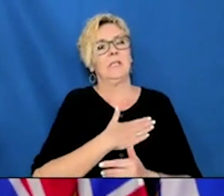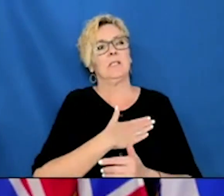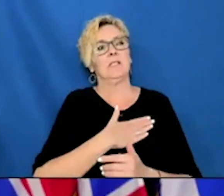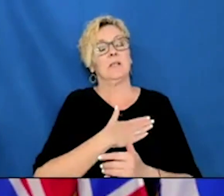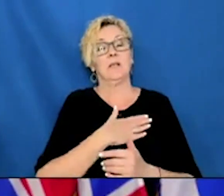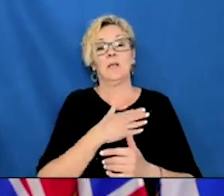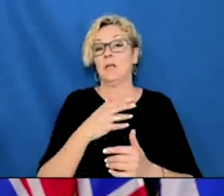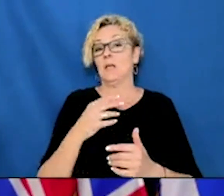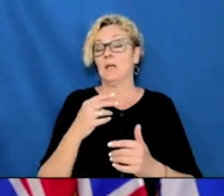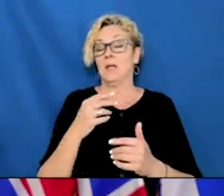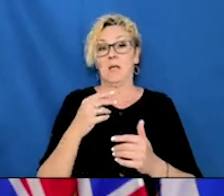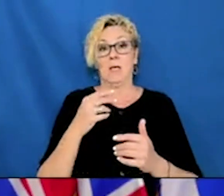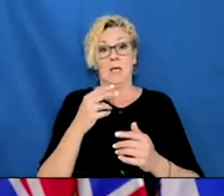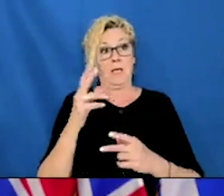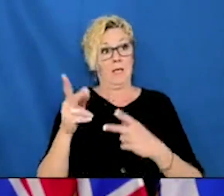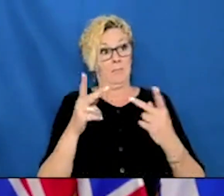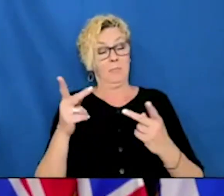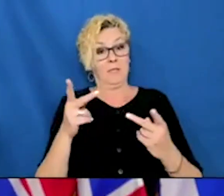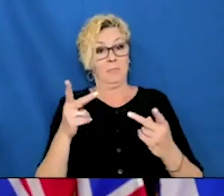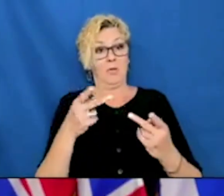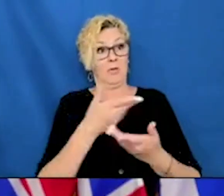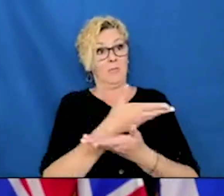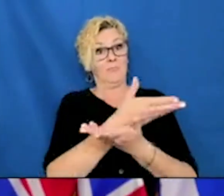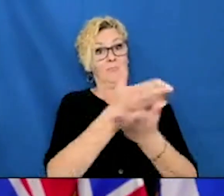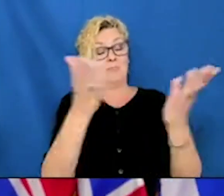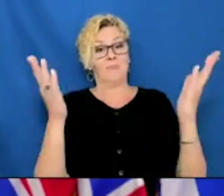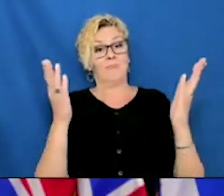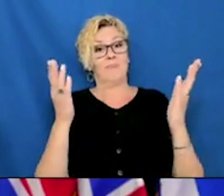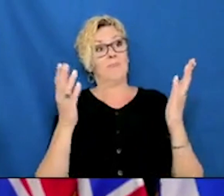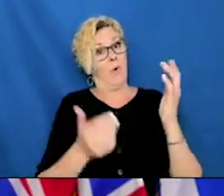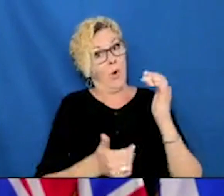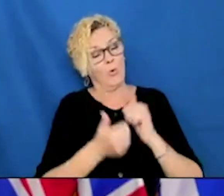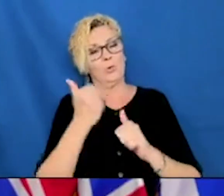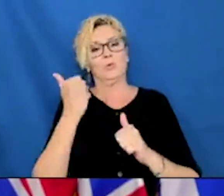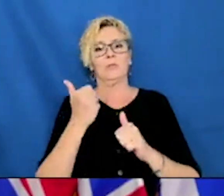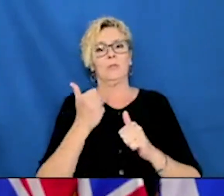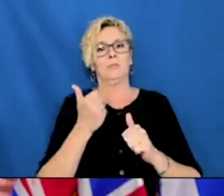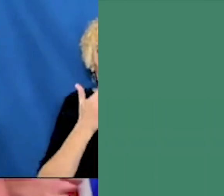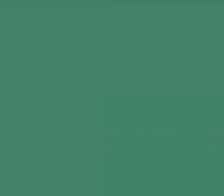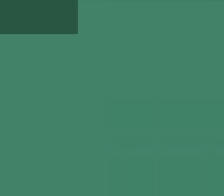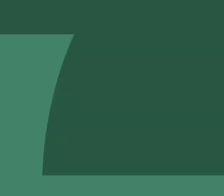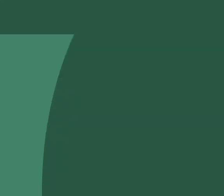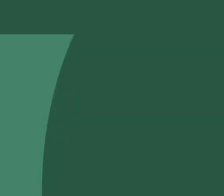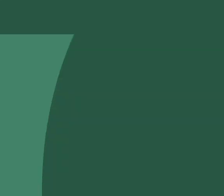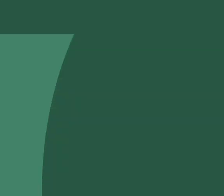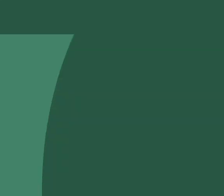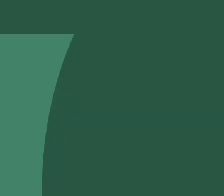get vaccinated, and in their vast majority, they're following public health guidance and orders.